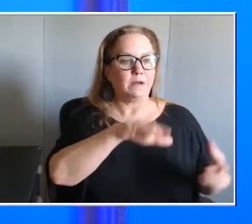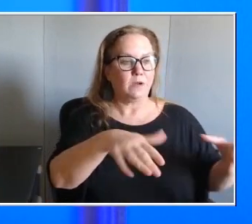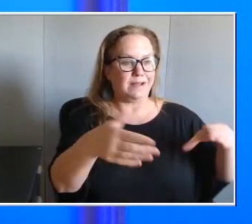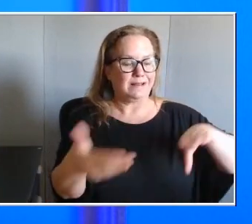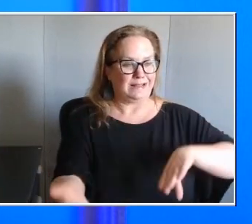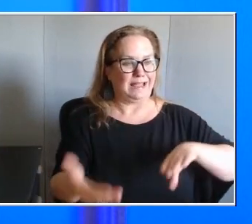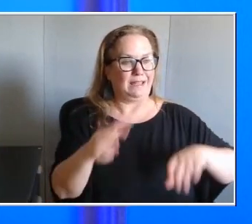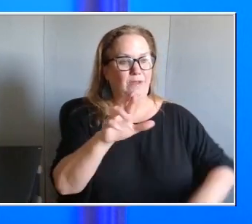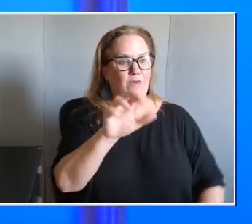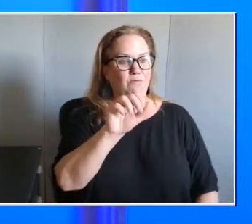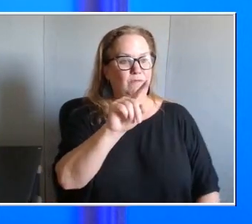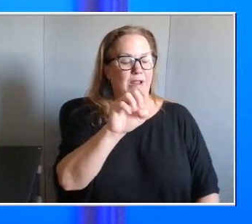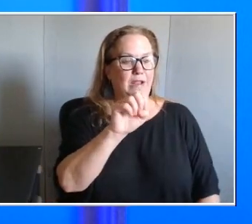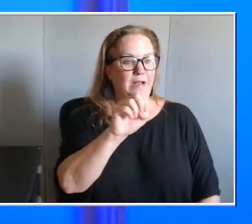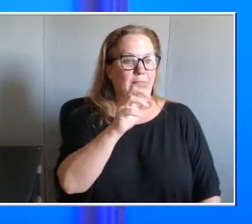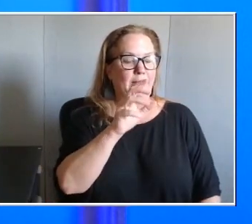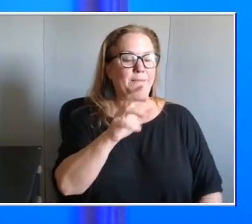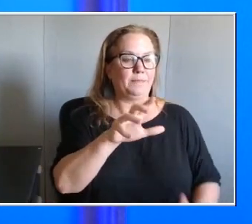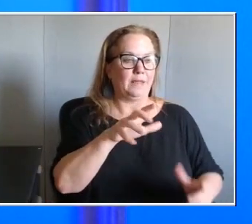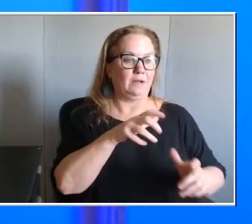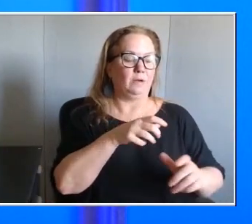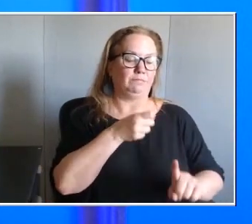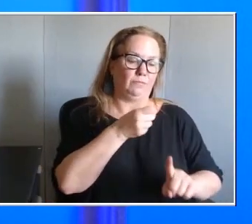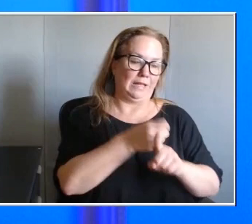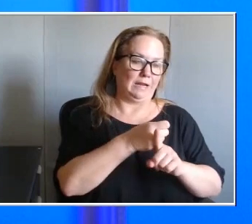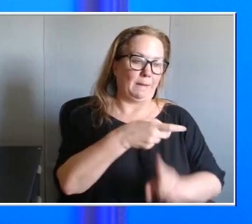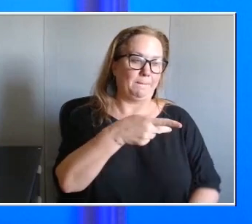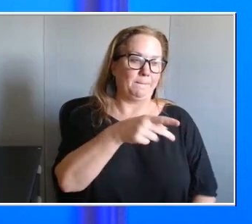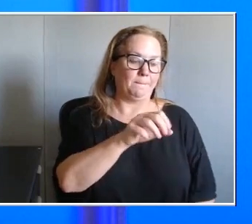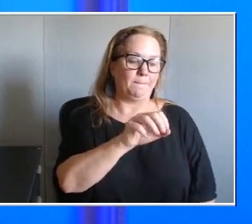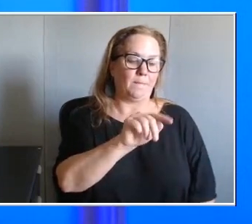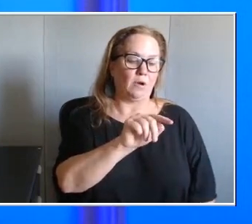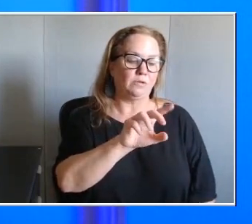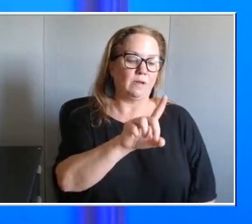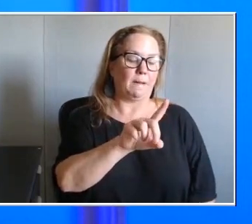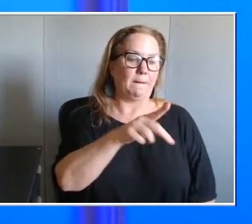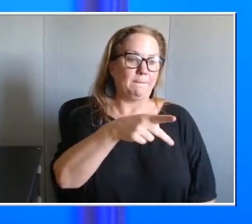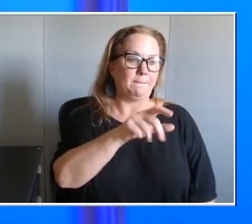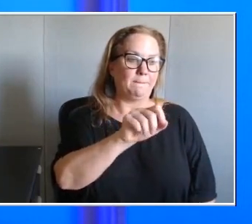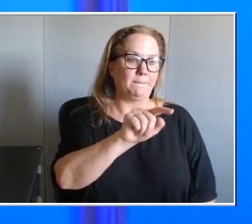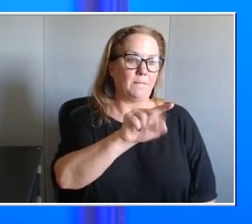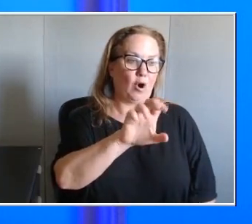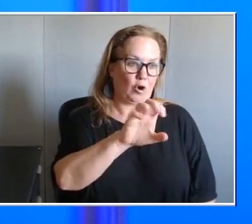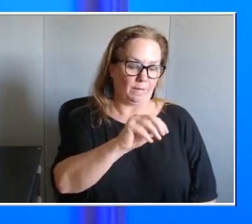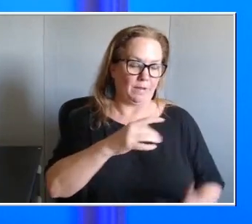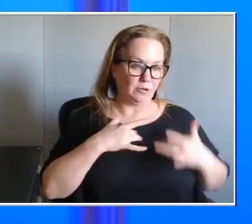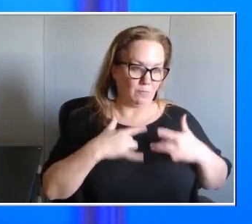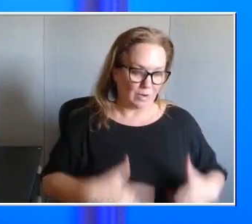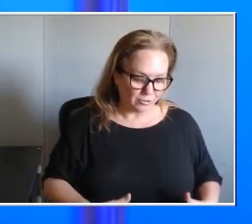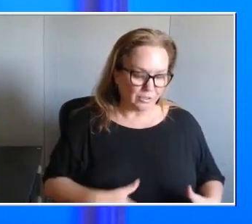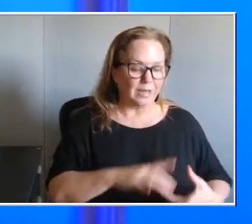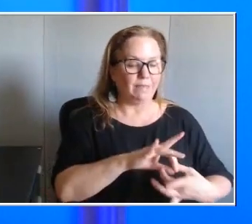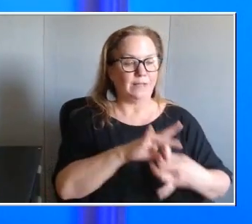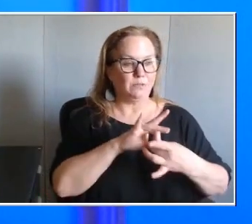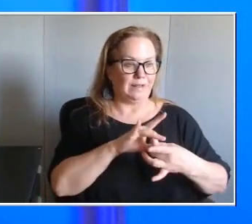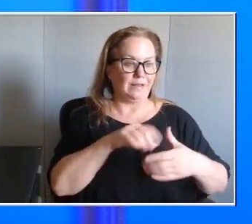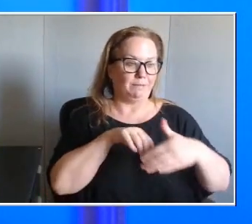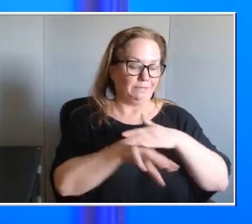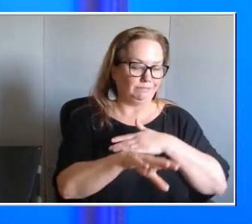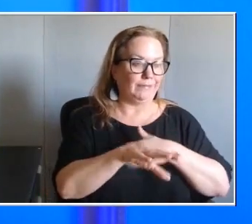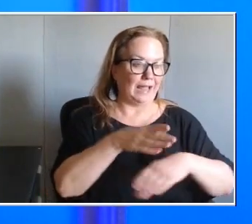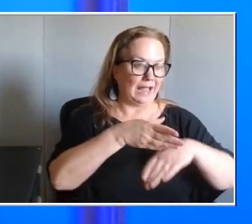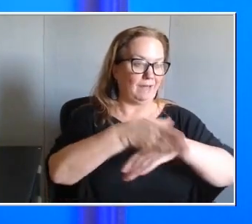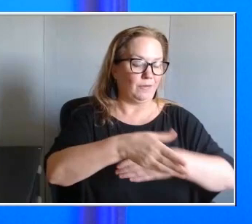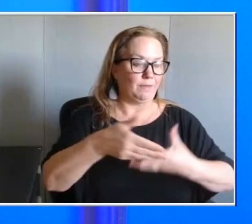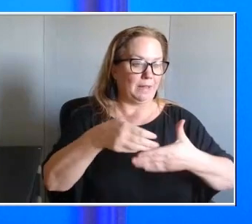today is directly linked to postpartum depression, which is depression is stress and anxiety that happens in the postpartum